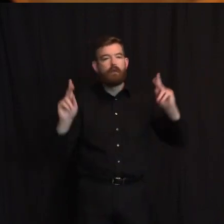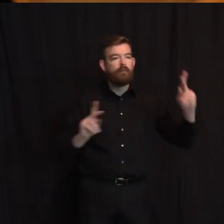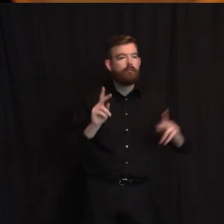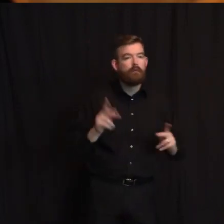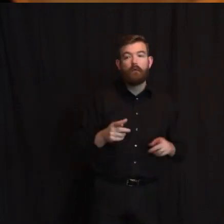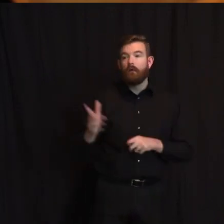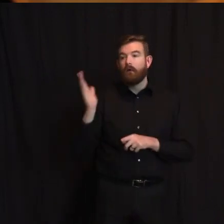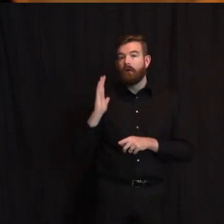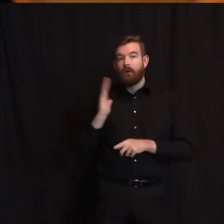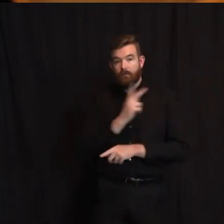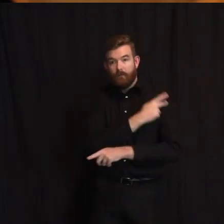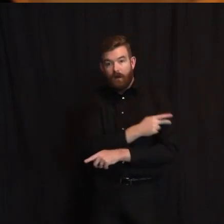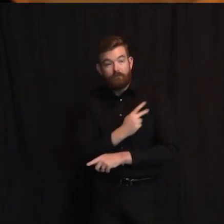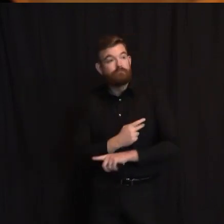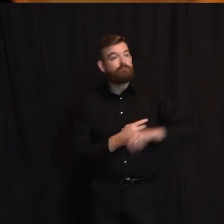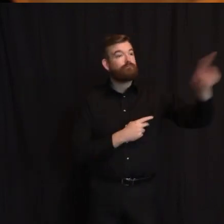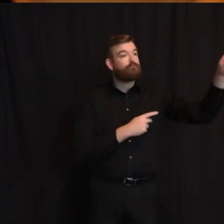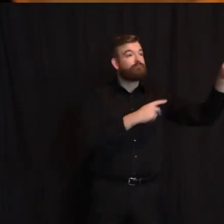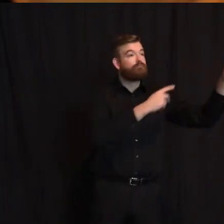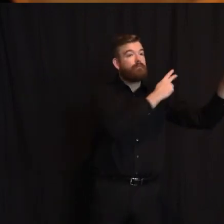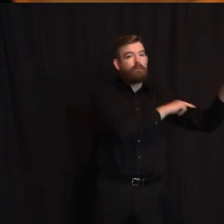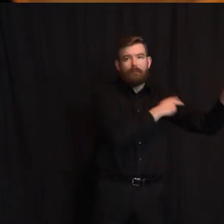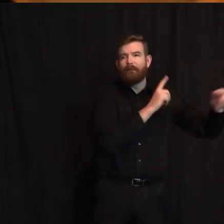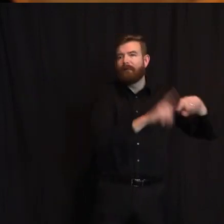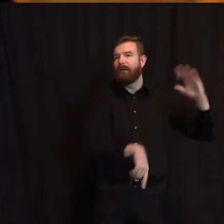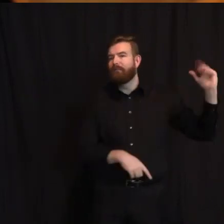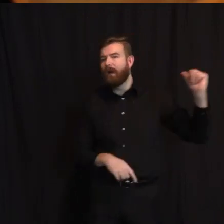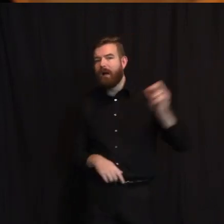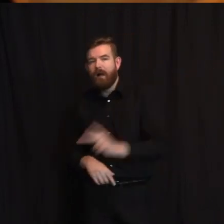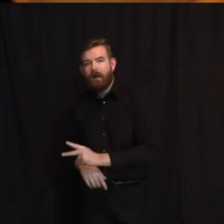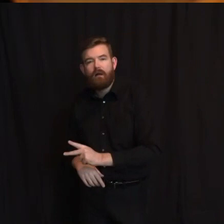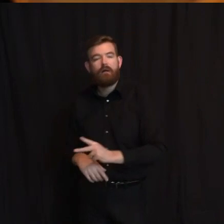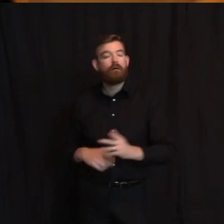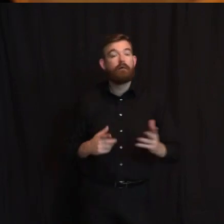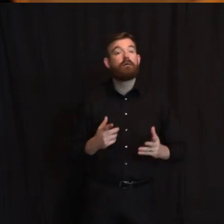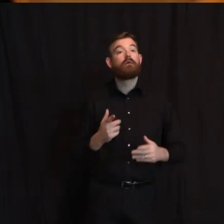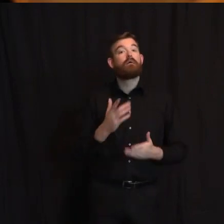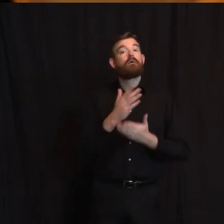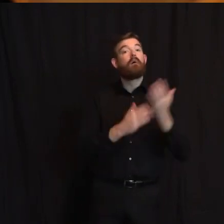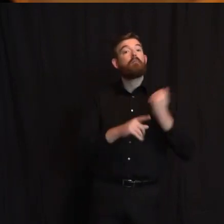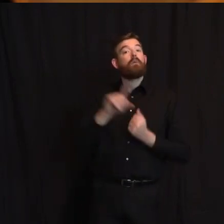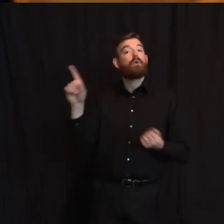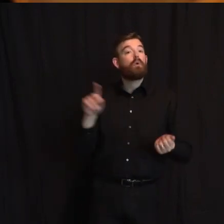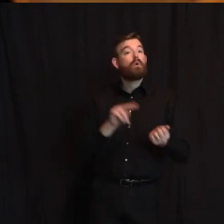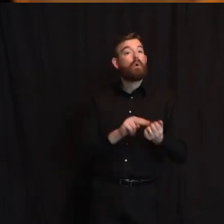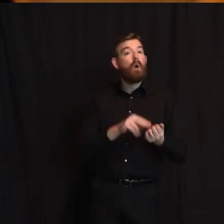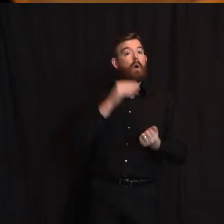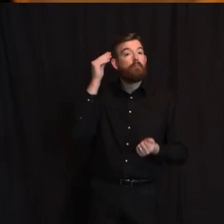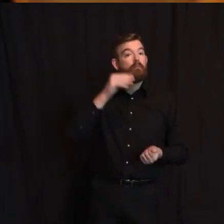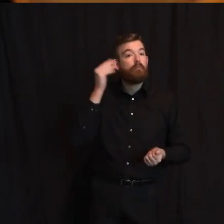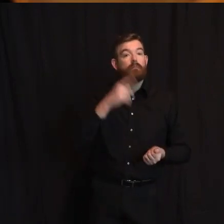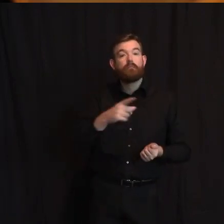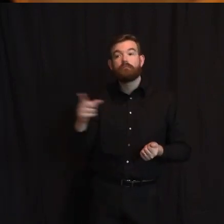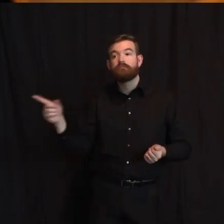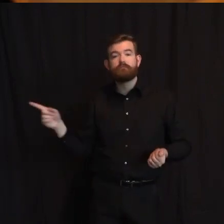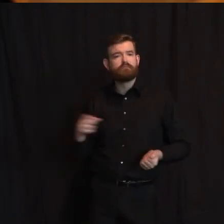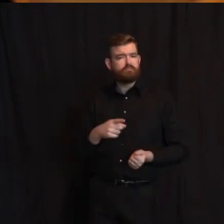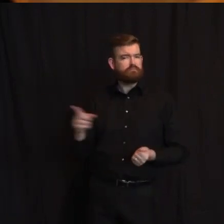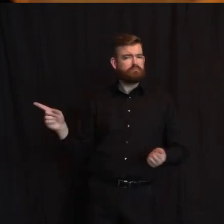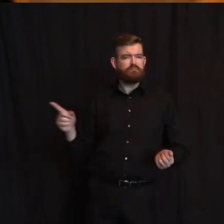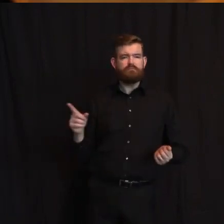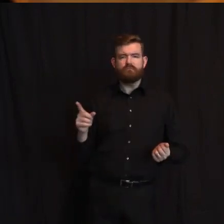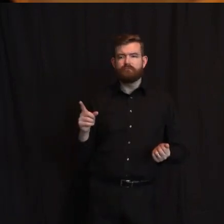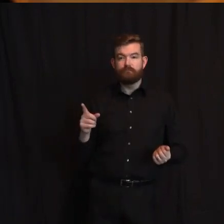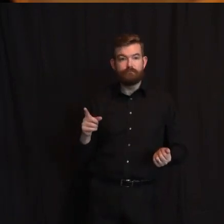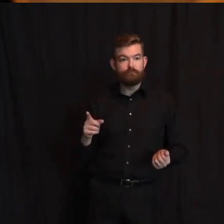negative facilities, those few facilities that have no negative patients at this point in time, they